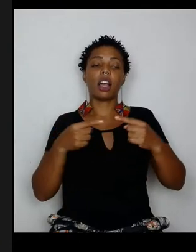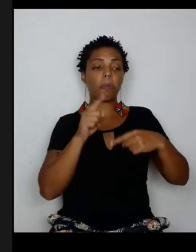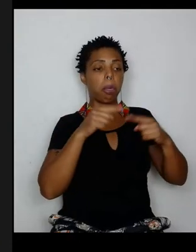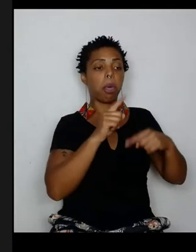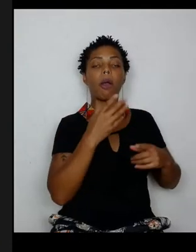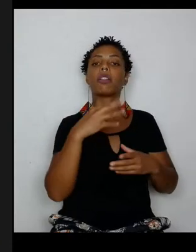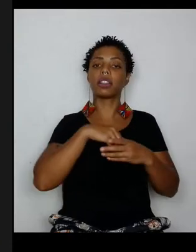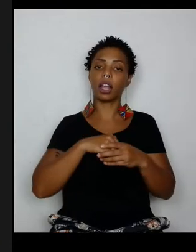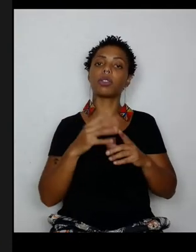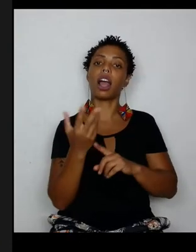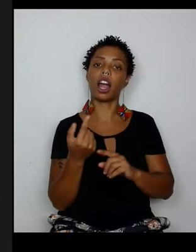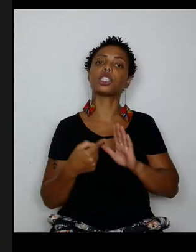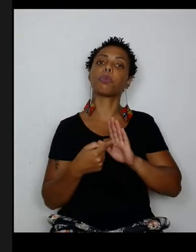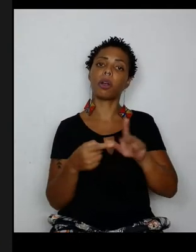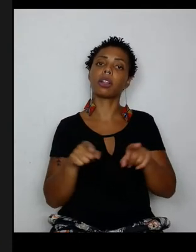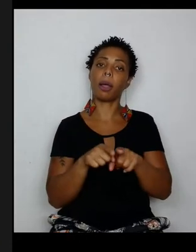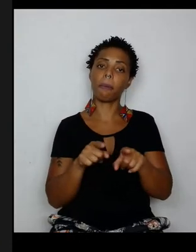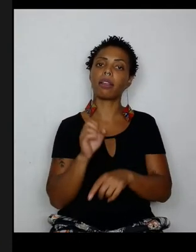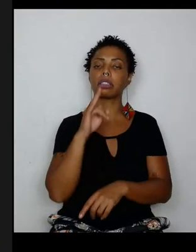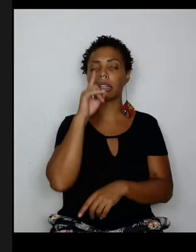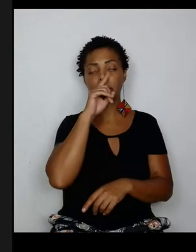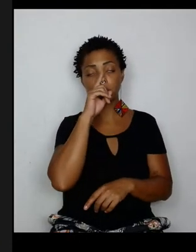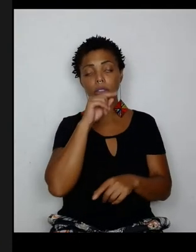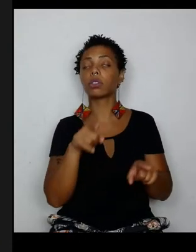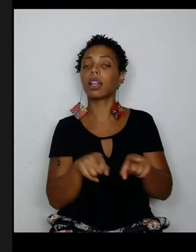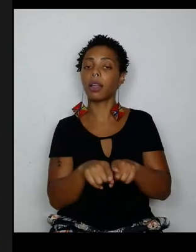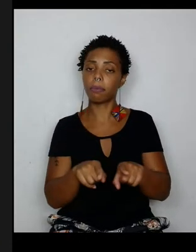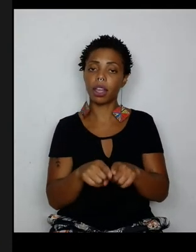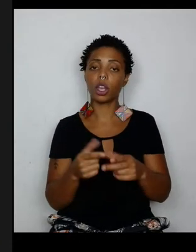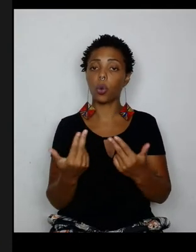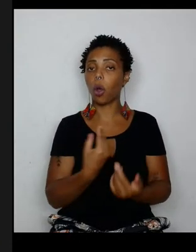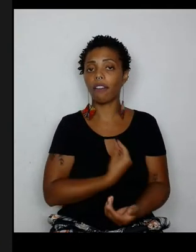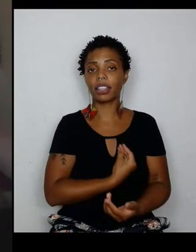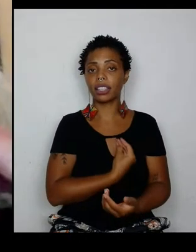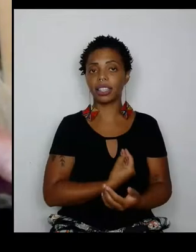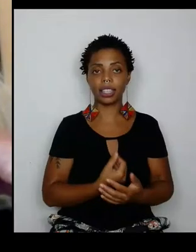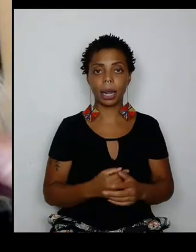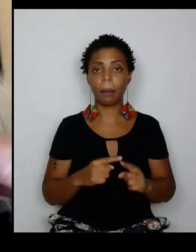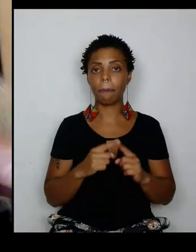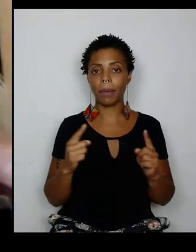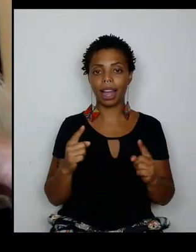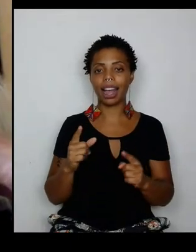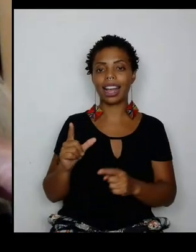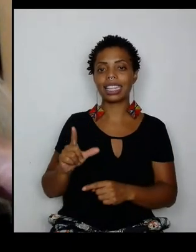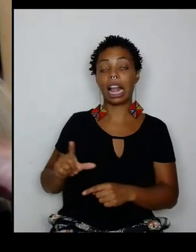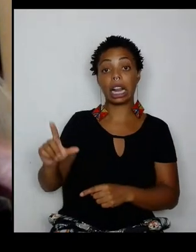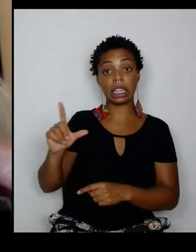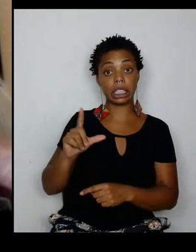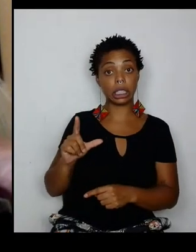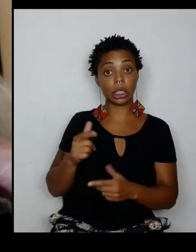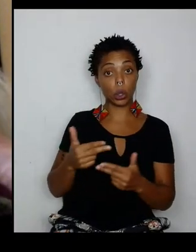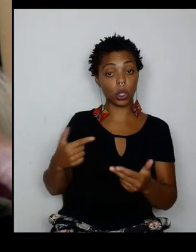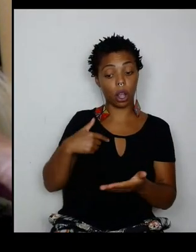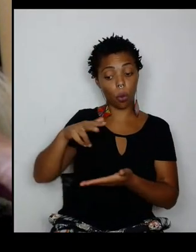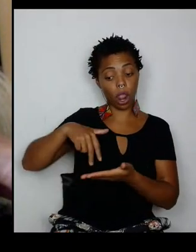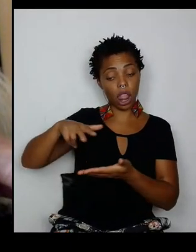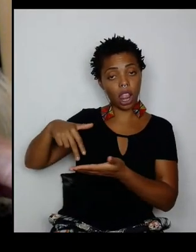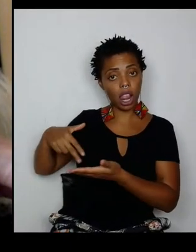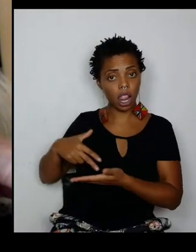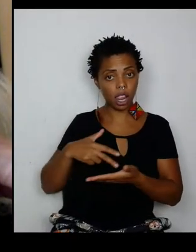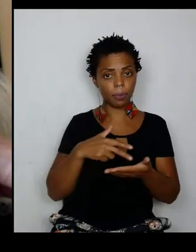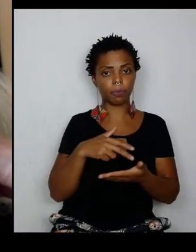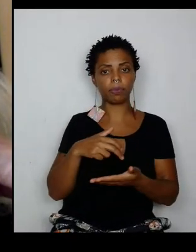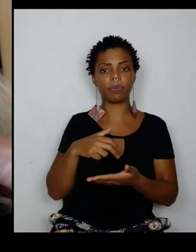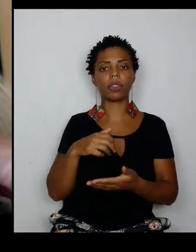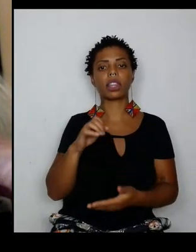life but in the literature that i've read um you know from elizabeth child's biography to many of